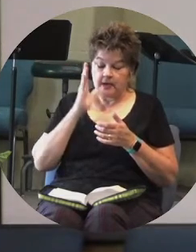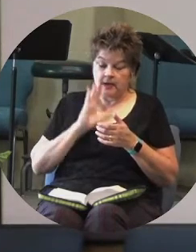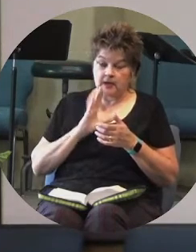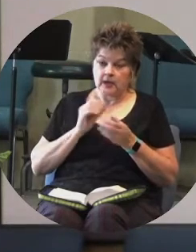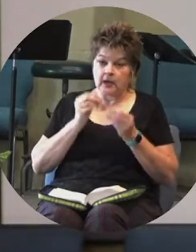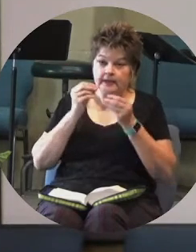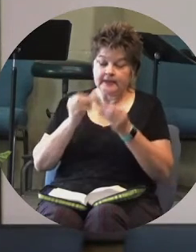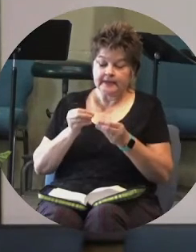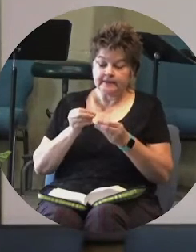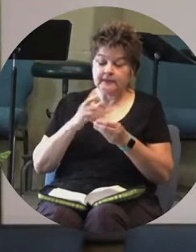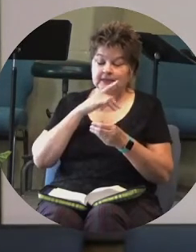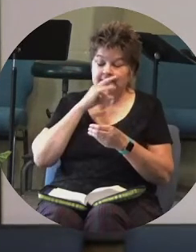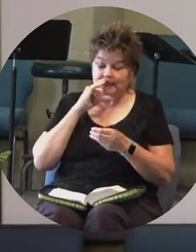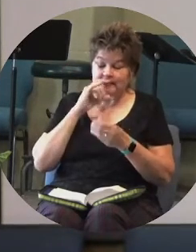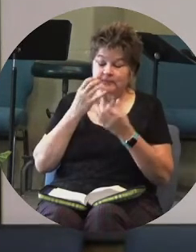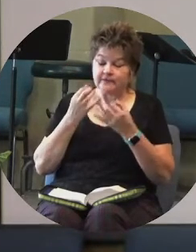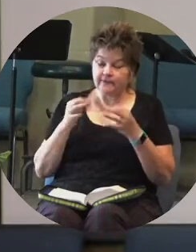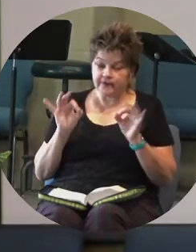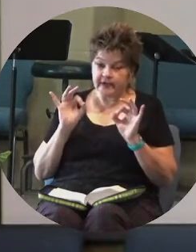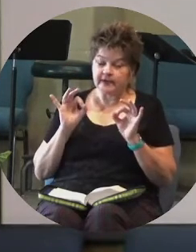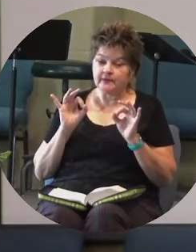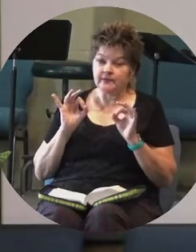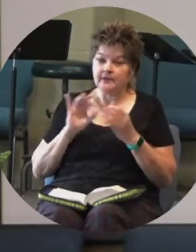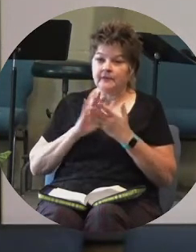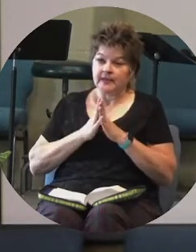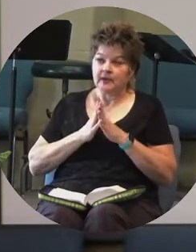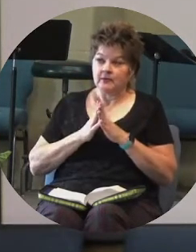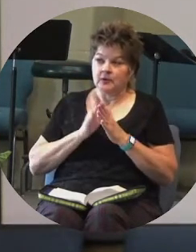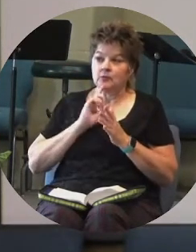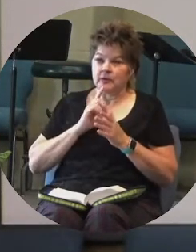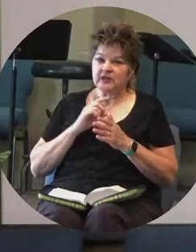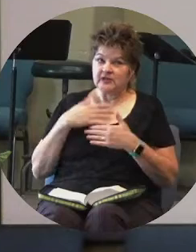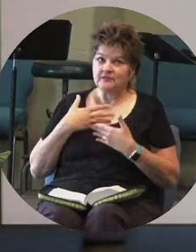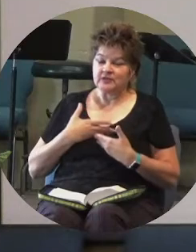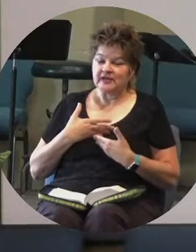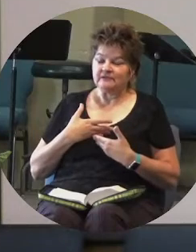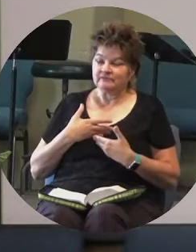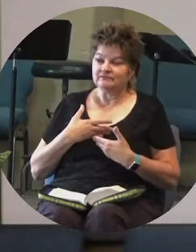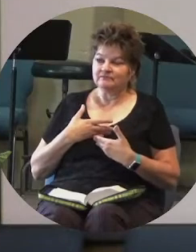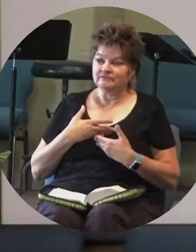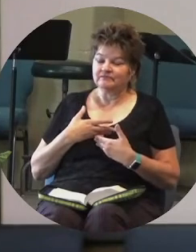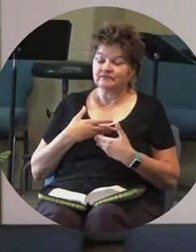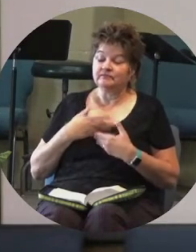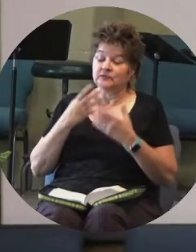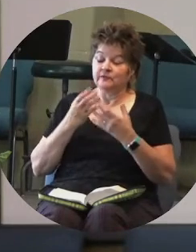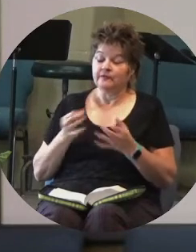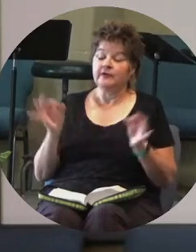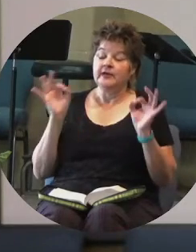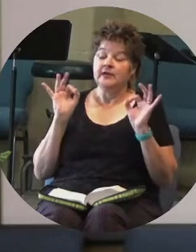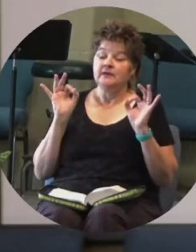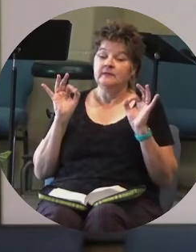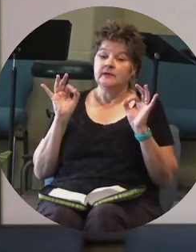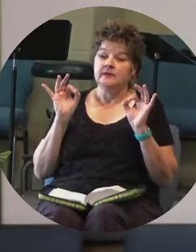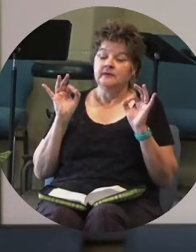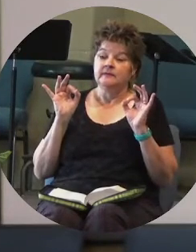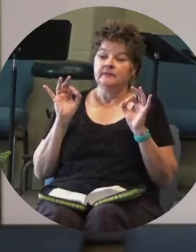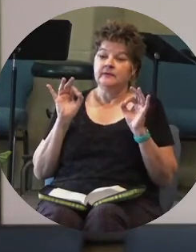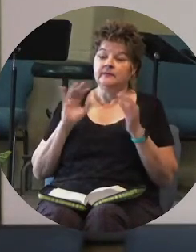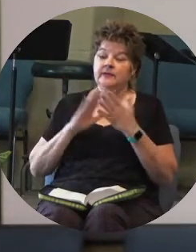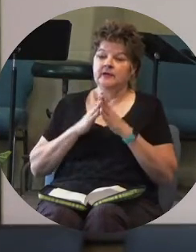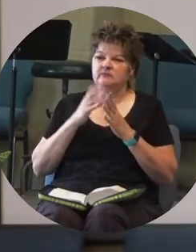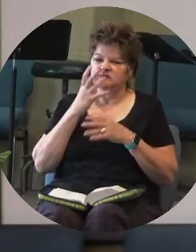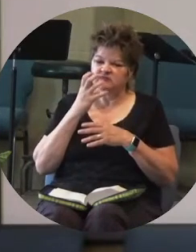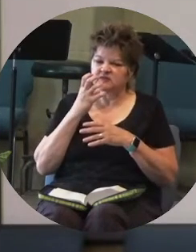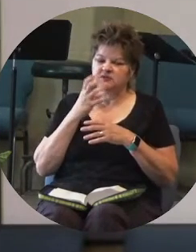kids the freedom to be greatly annoyed. He gives his kids the freedom to be upset, to